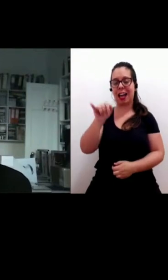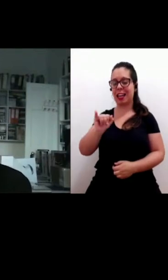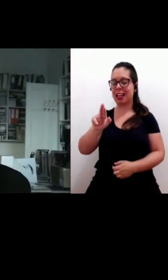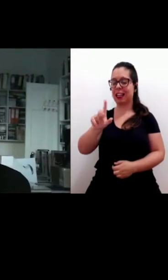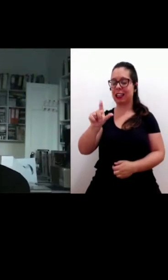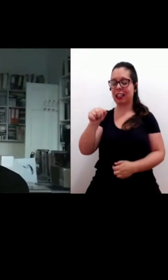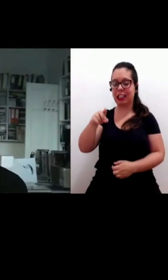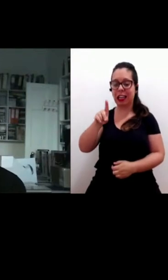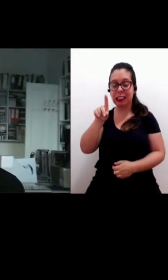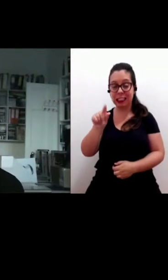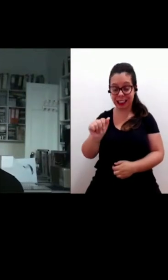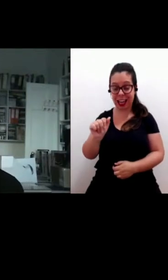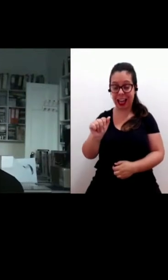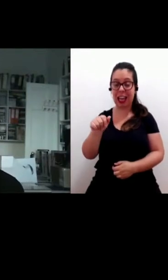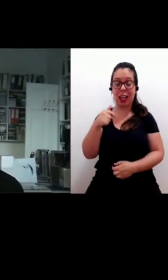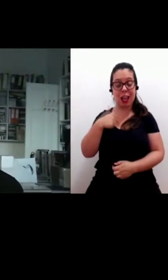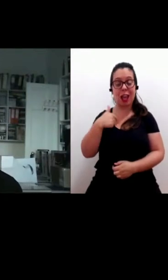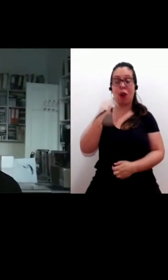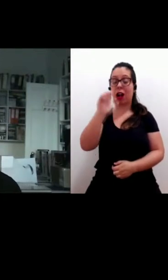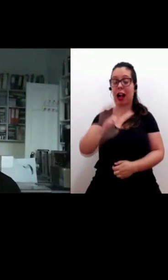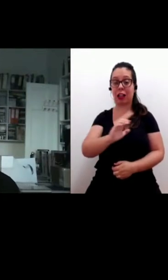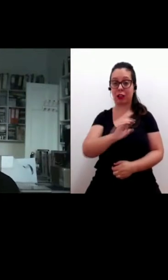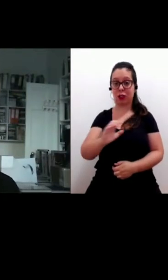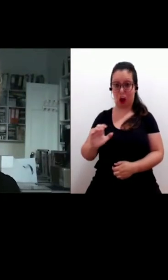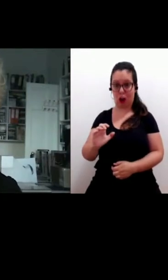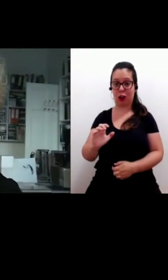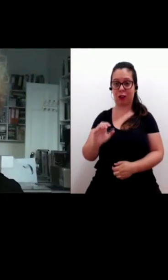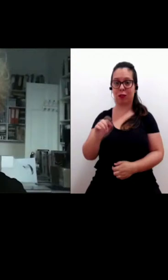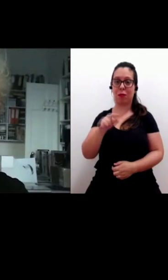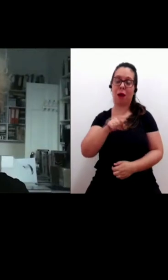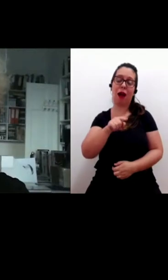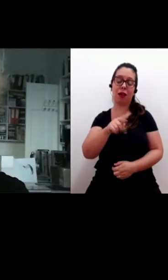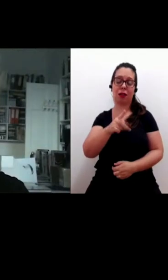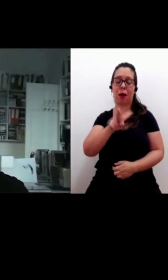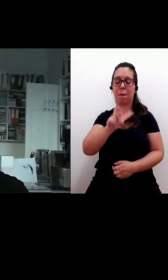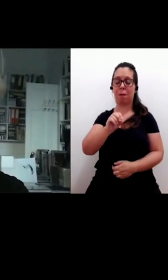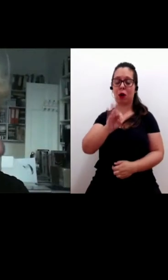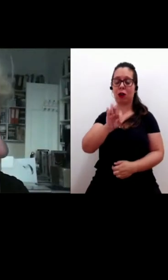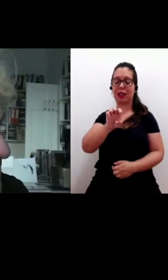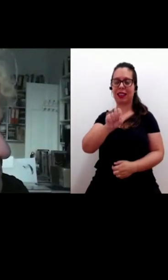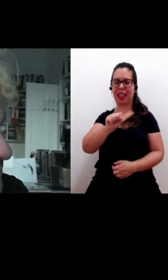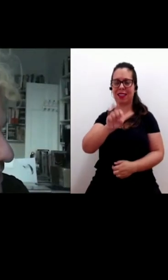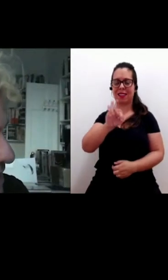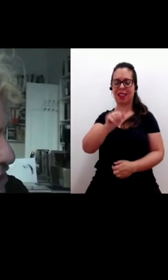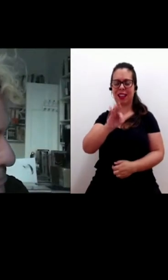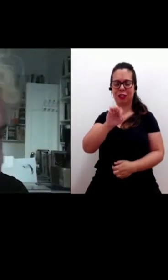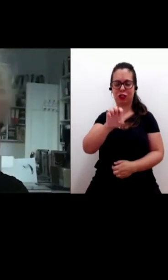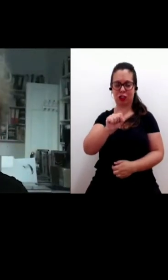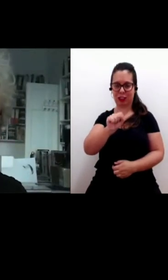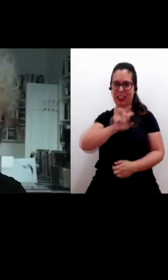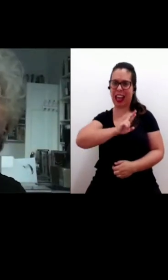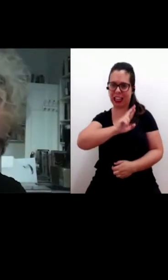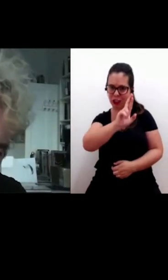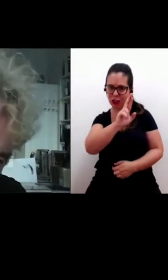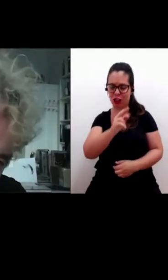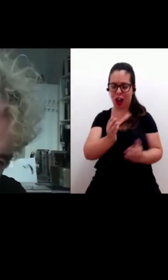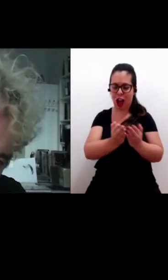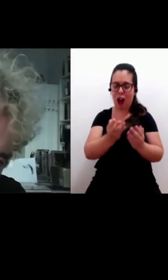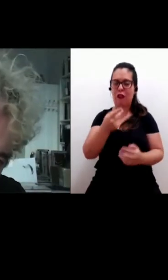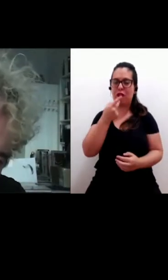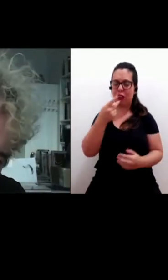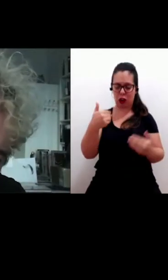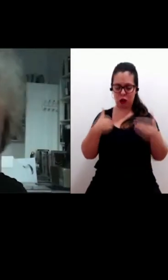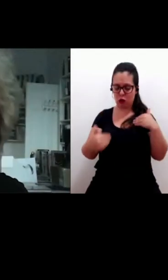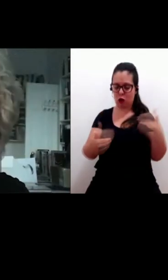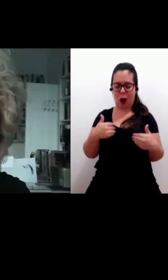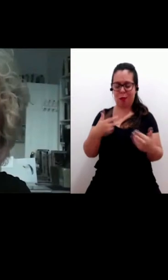world pretends that we don't have bodies in a way, you know, that the body is a prison in